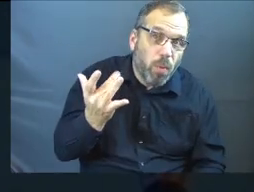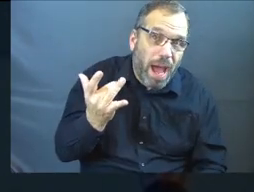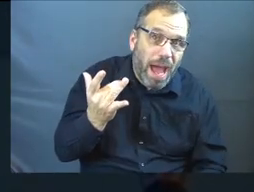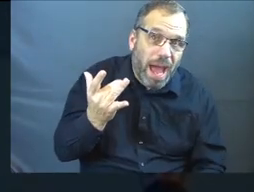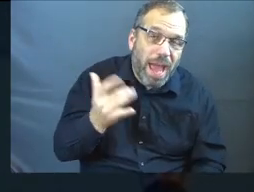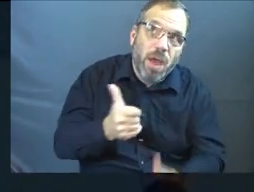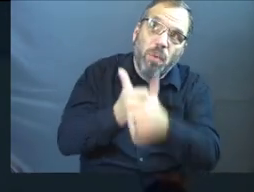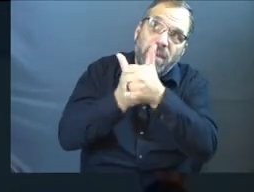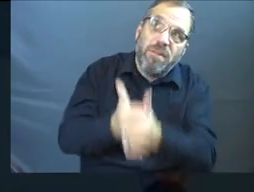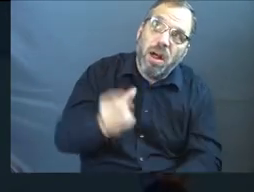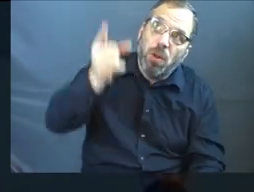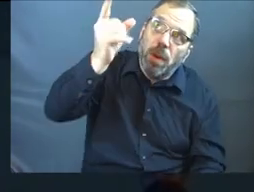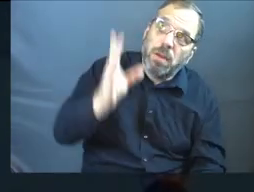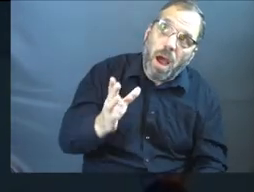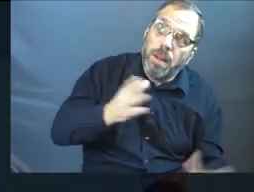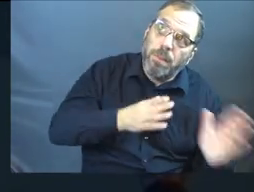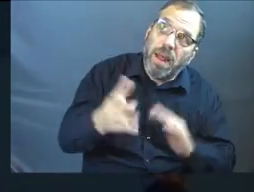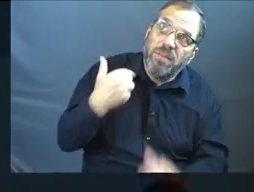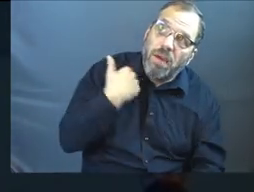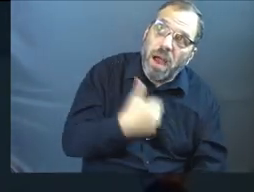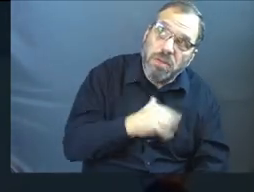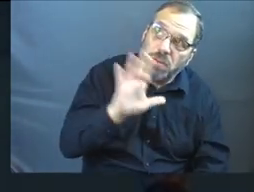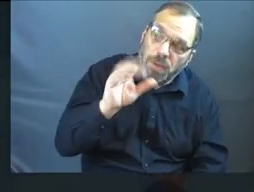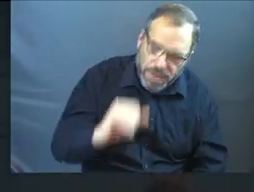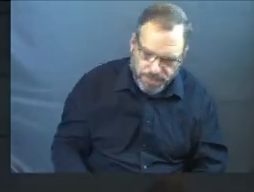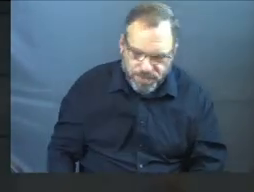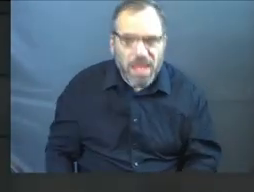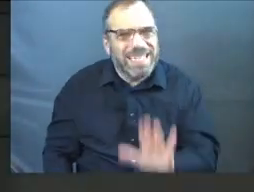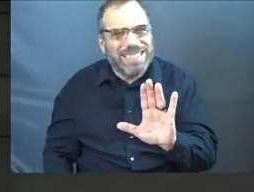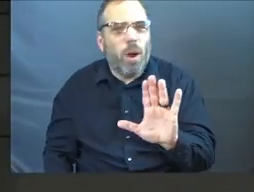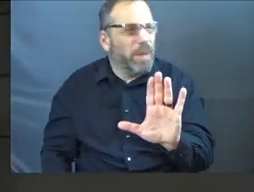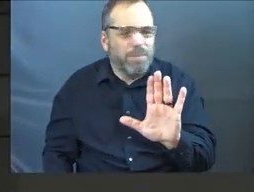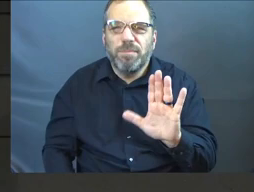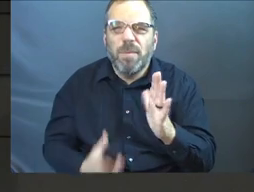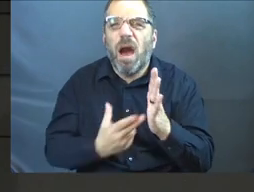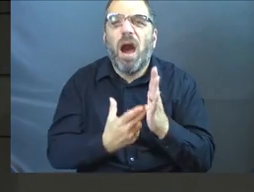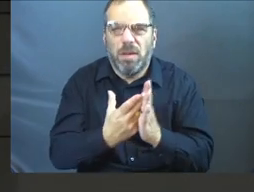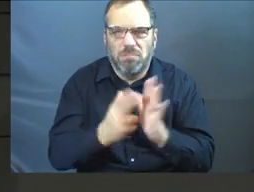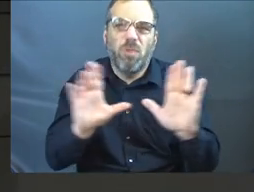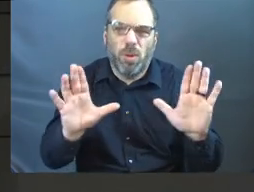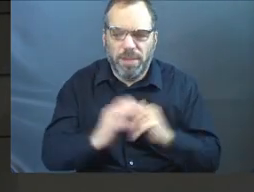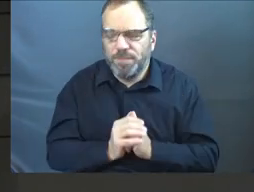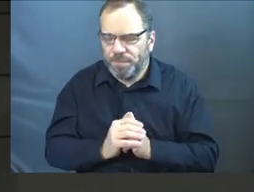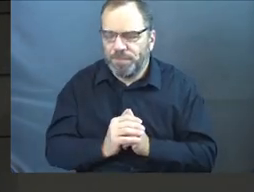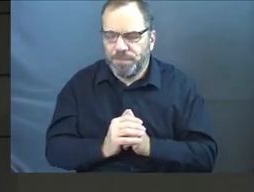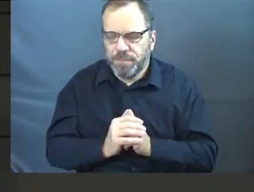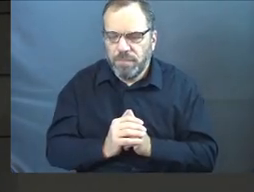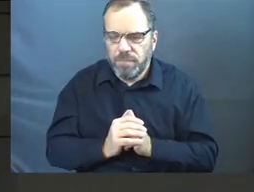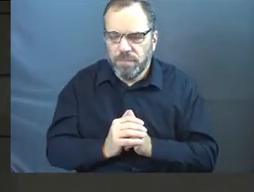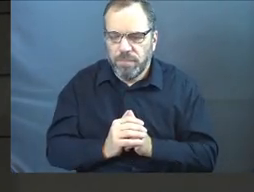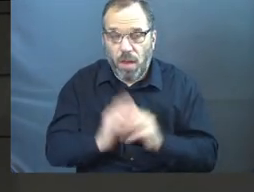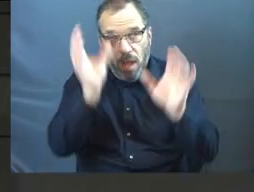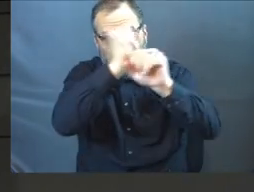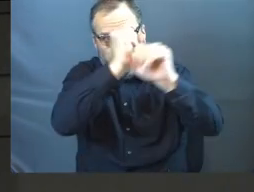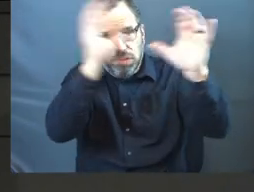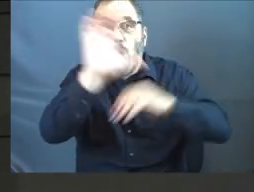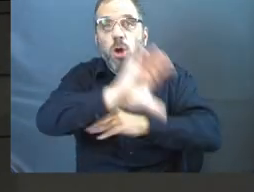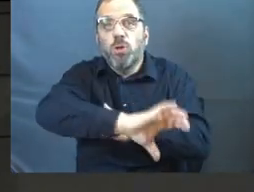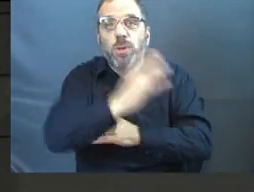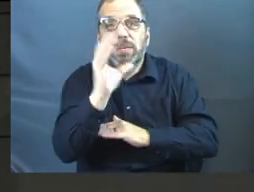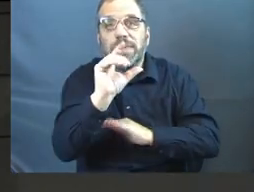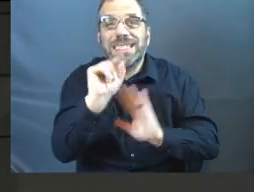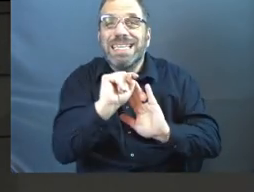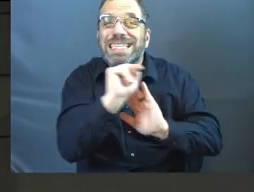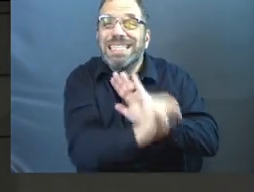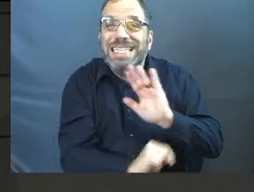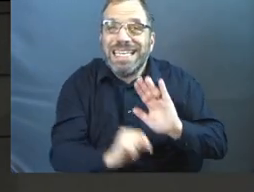track with what God has for us. But let's be real, real quick. Think about the Christmas season and all